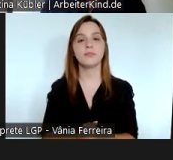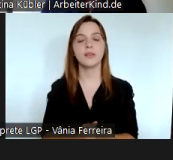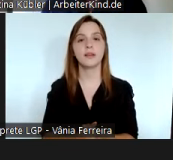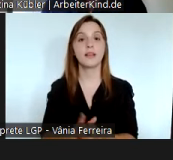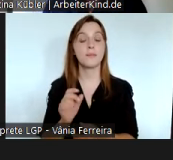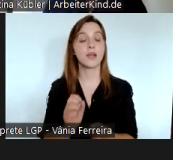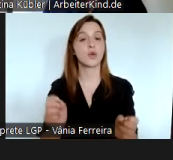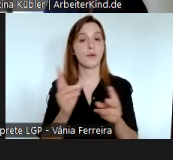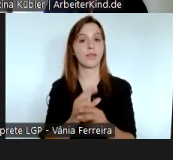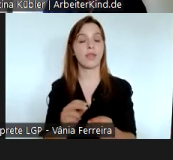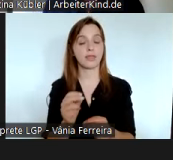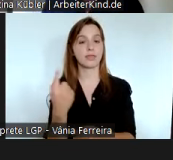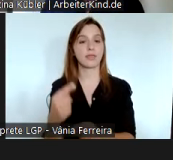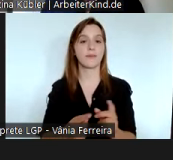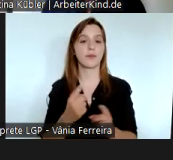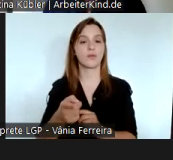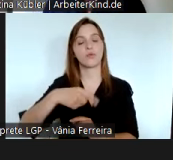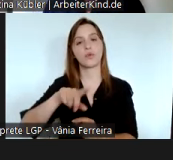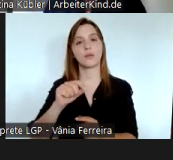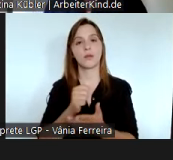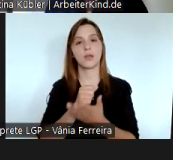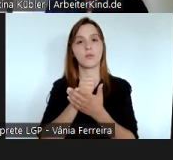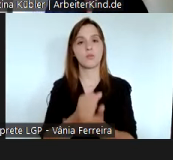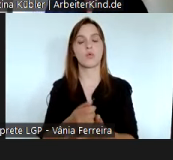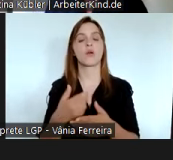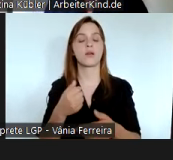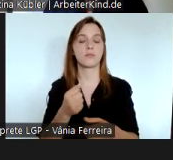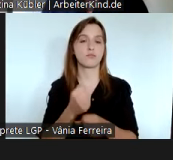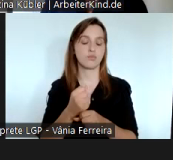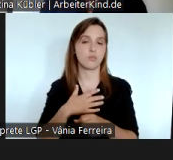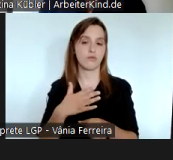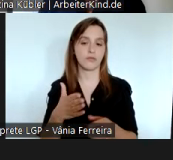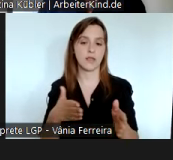is that we also offer support with career entry, because we found that